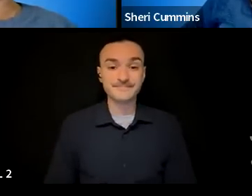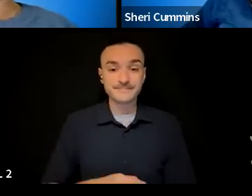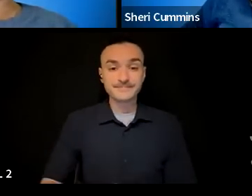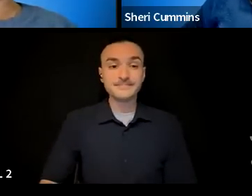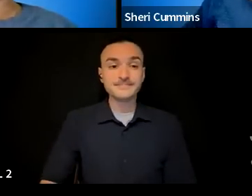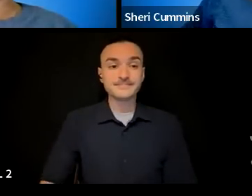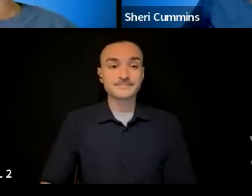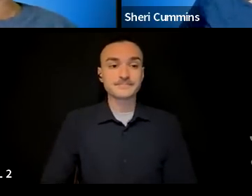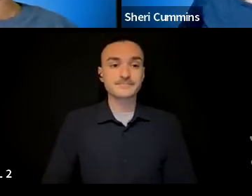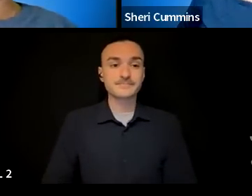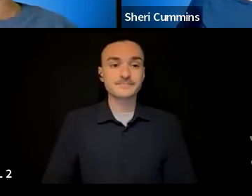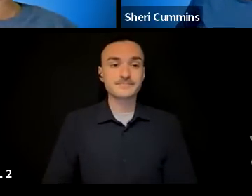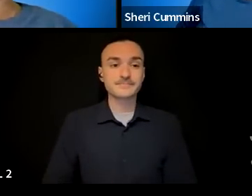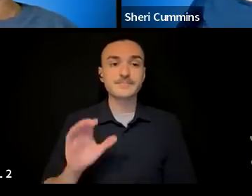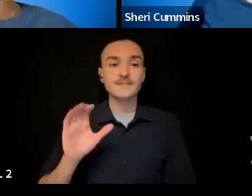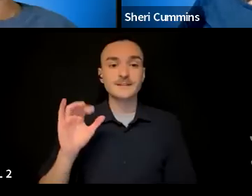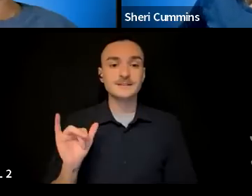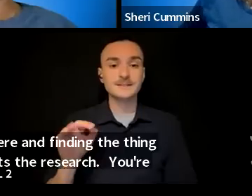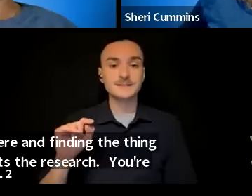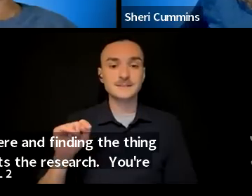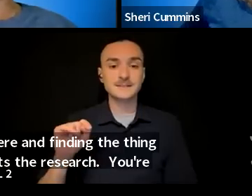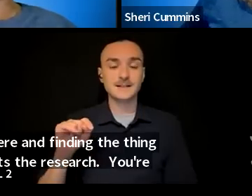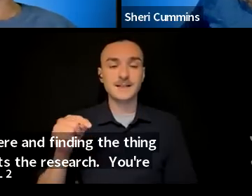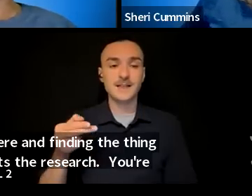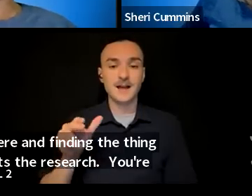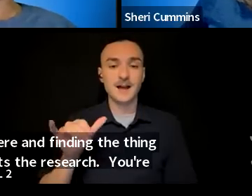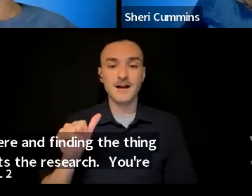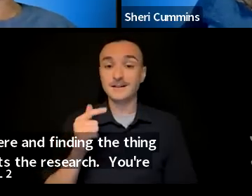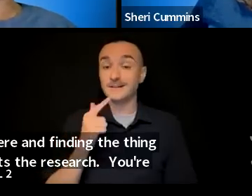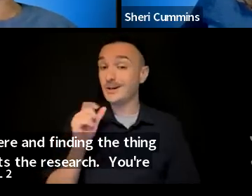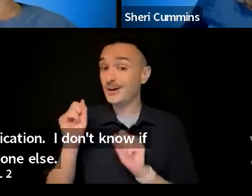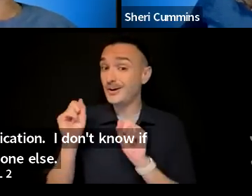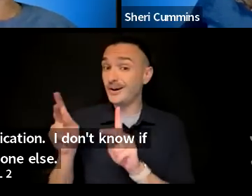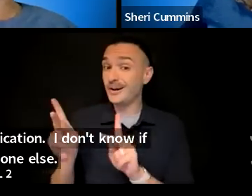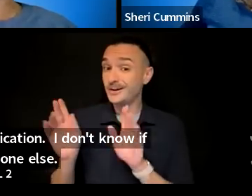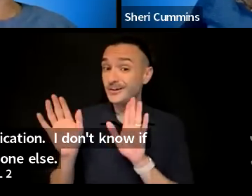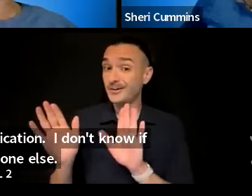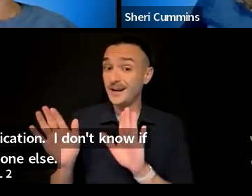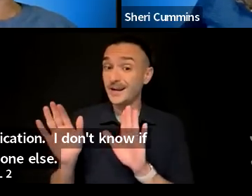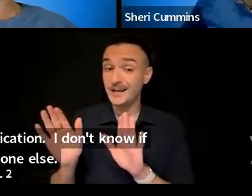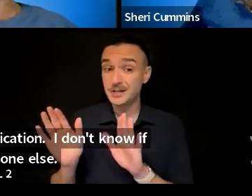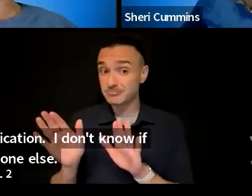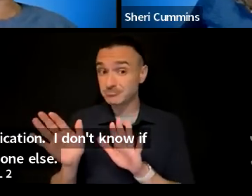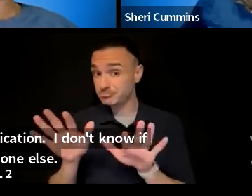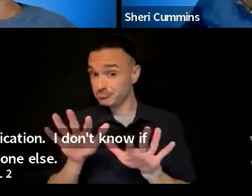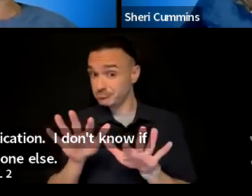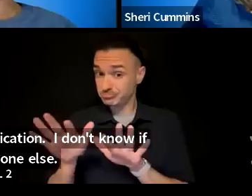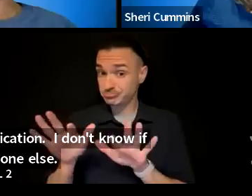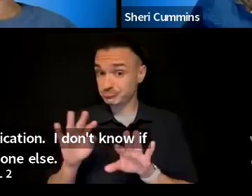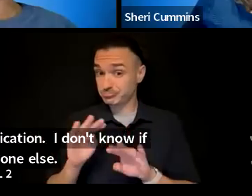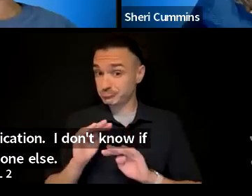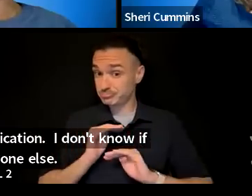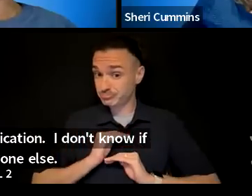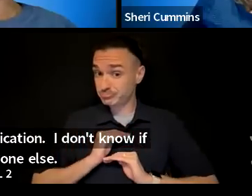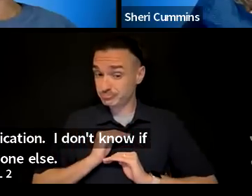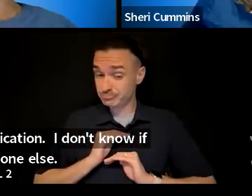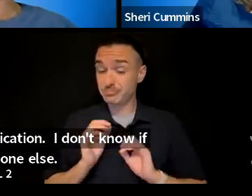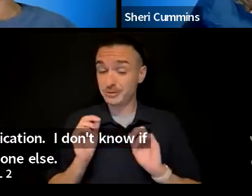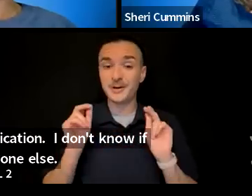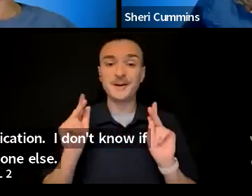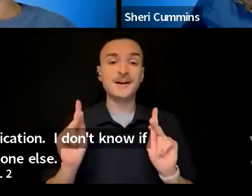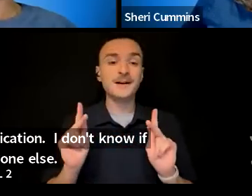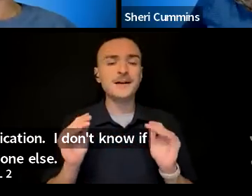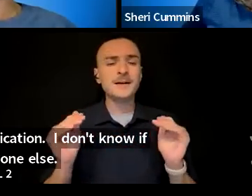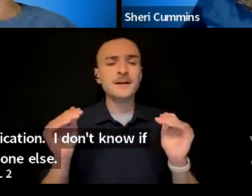Great. All right. Well, let's move right along. I didn't hear anything from anyone else. So let's see. We'll